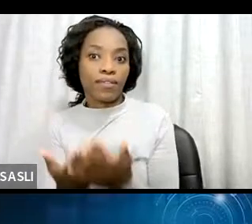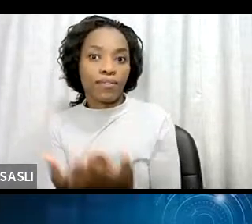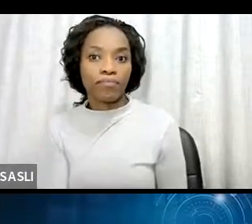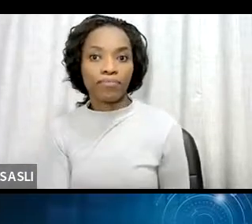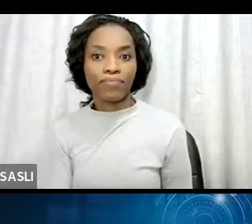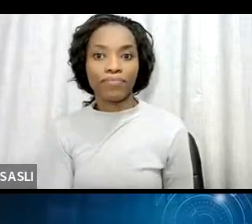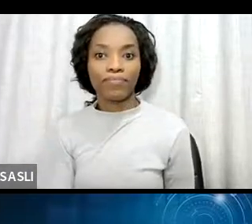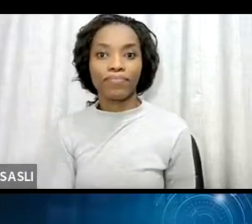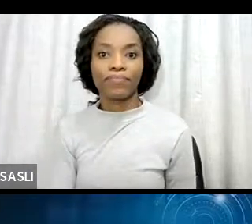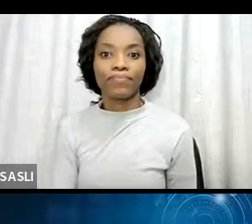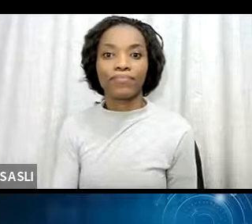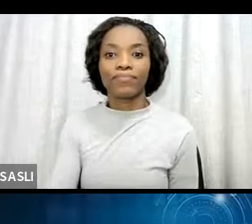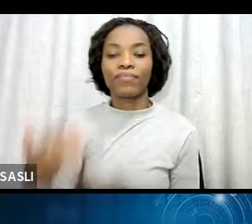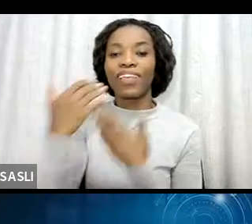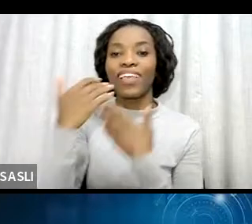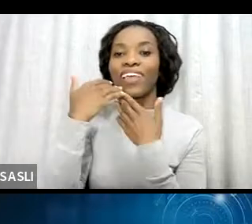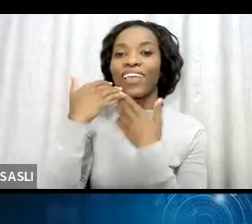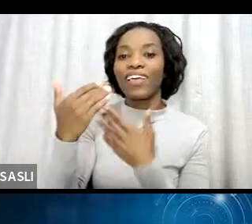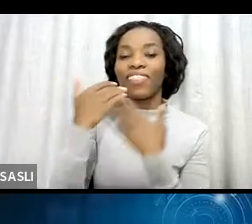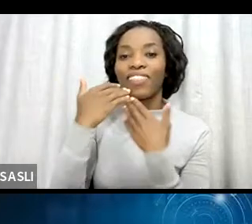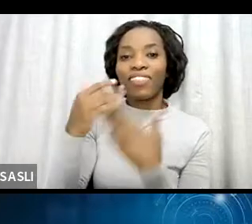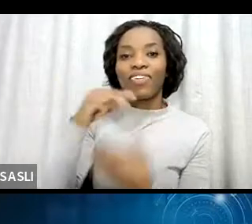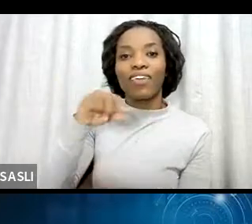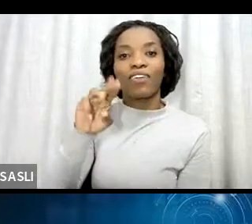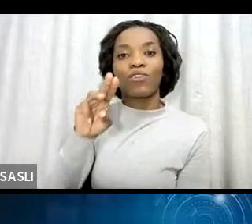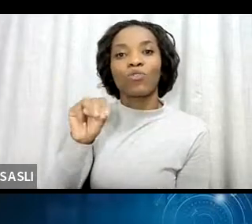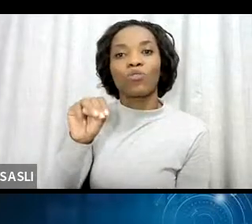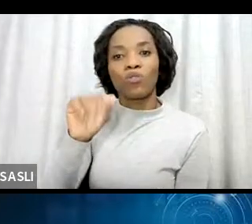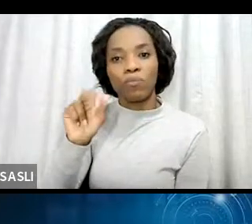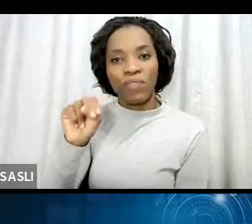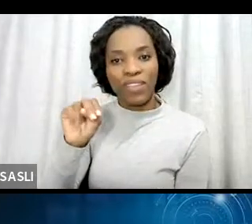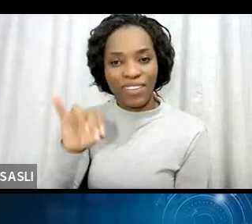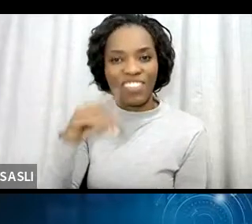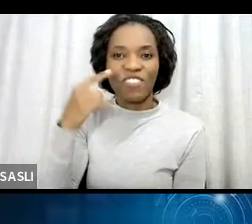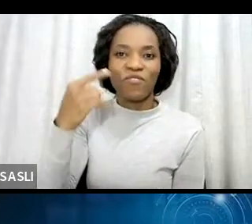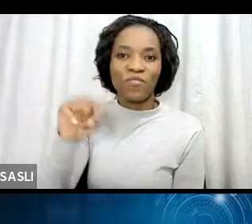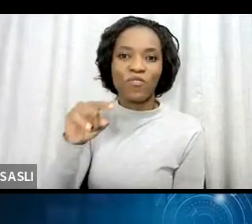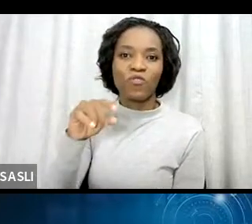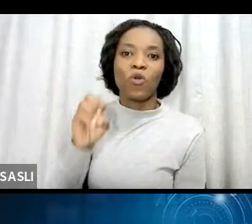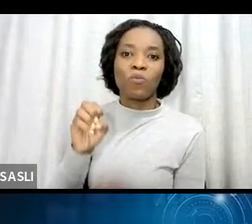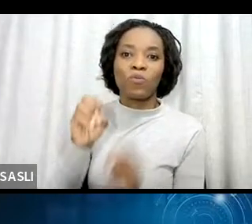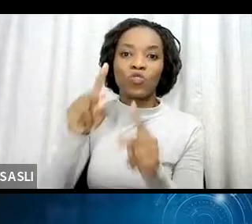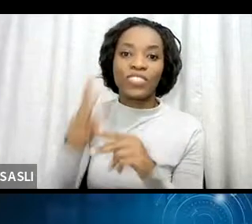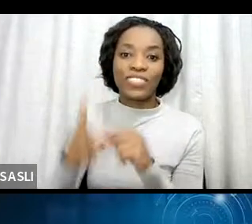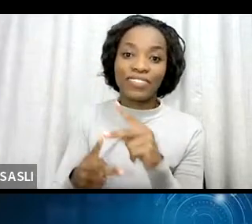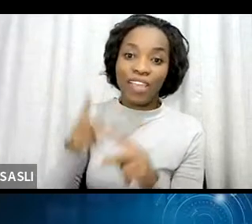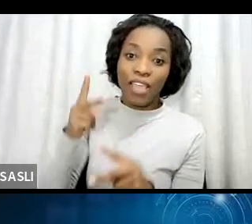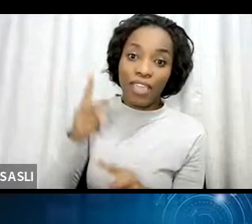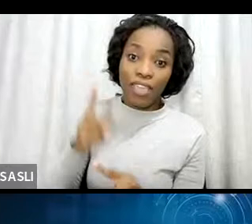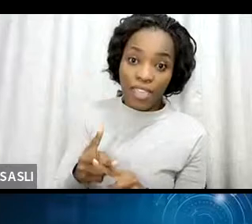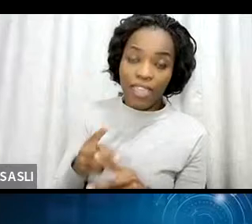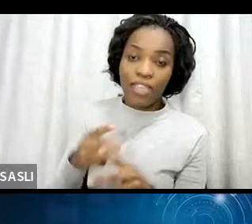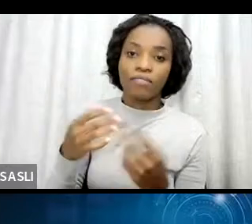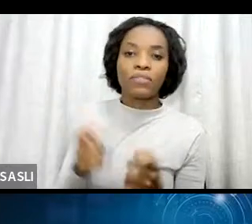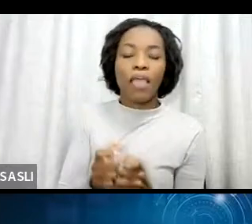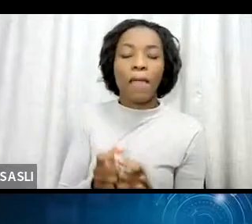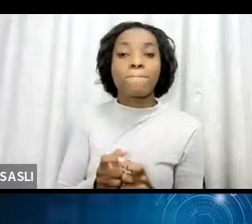Thank you, Kumani. Thank you very much for the opportunity once again. The most biggest